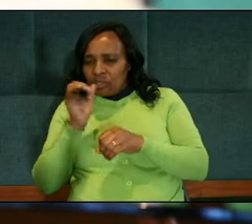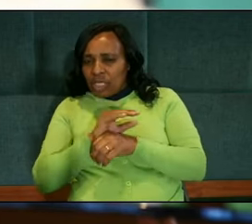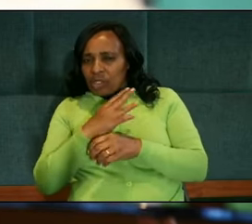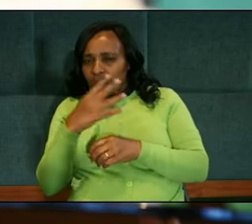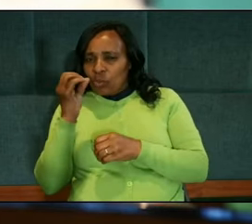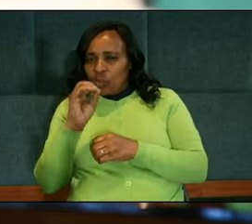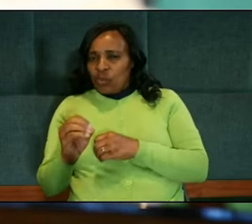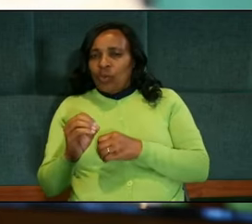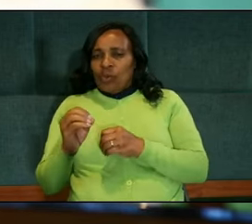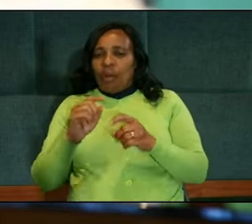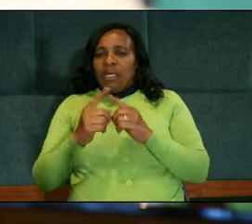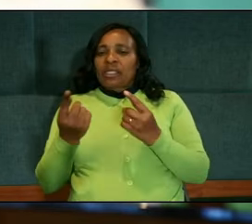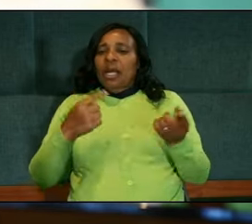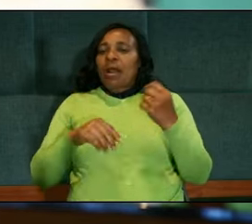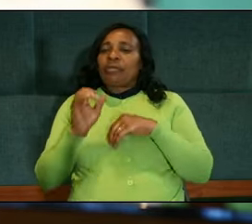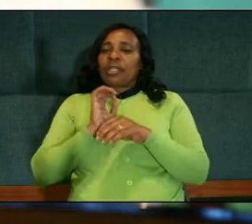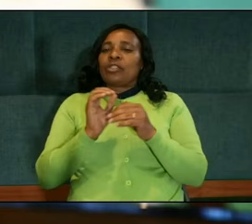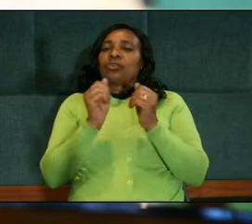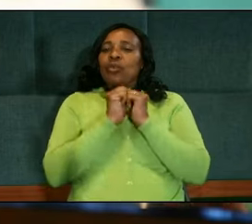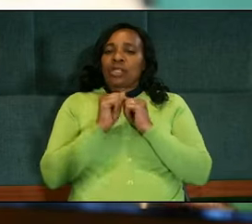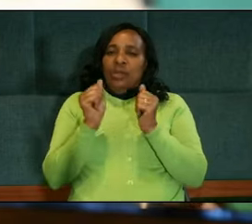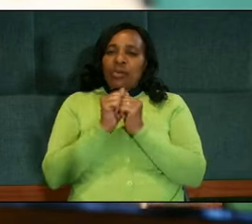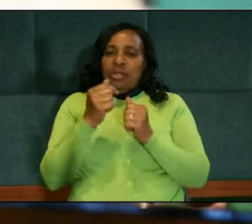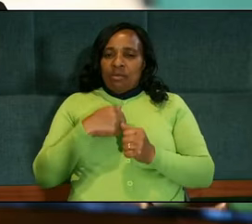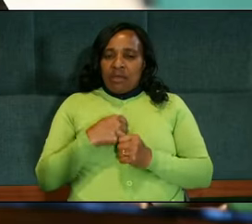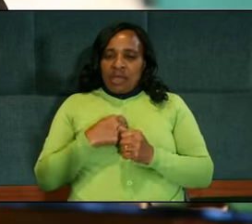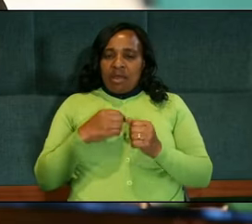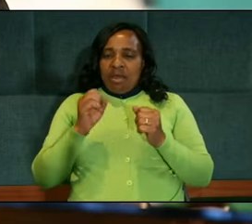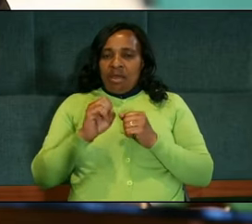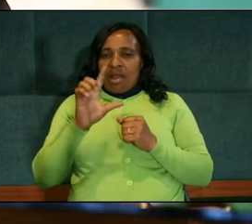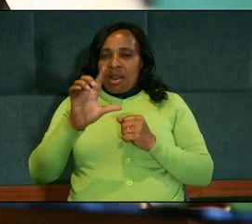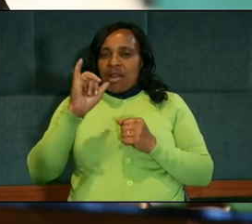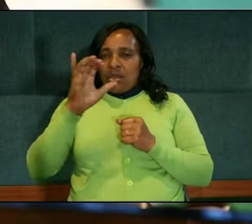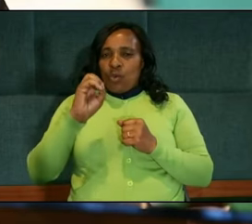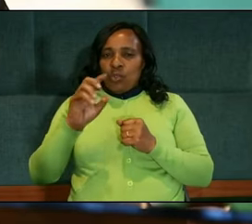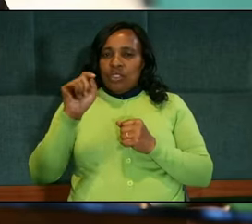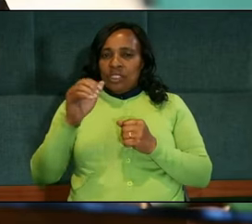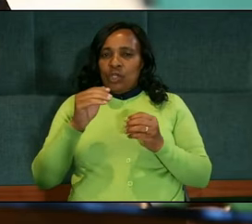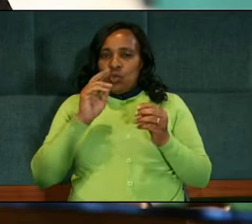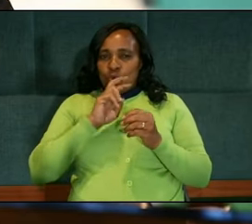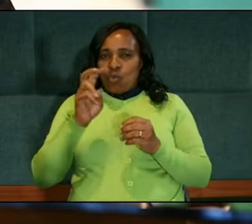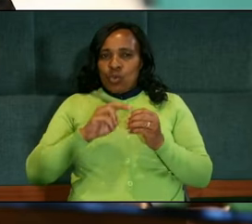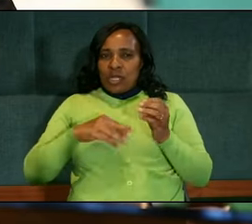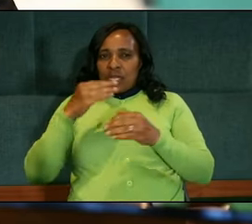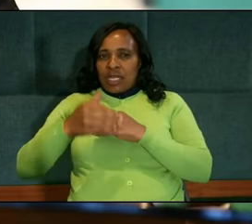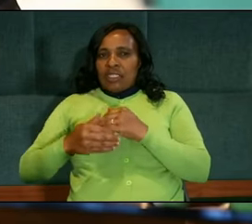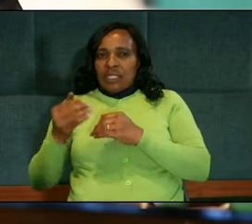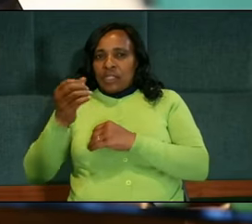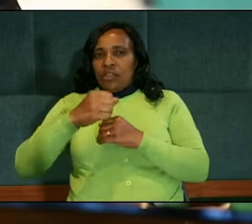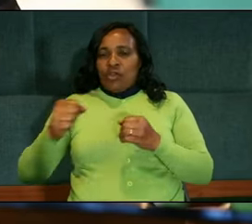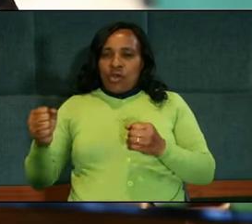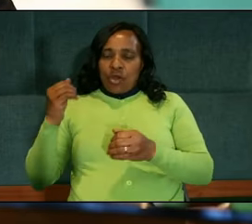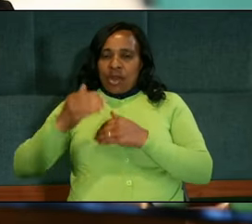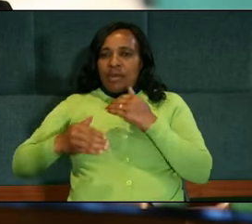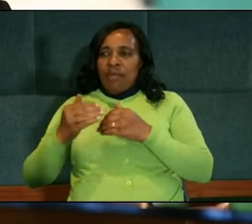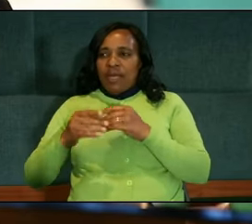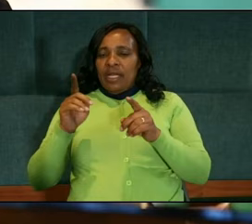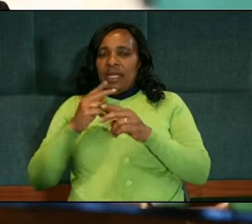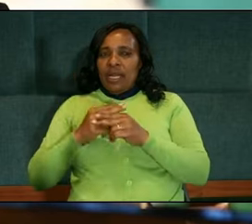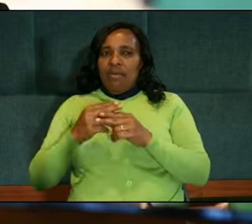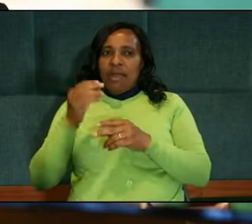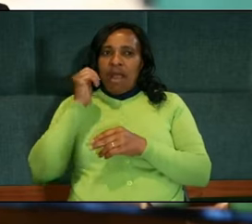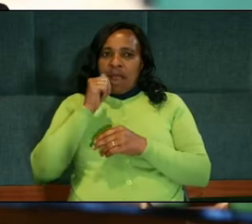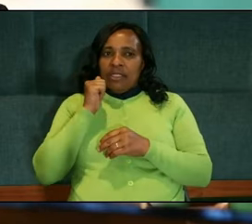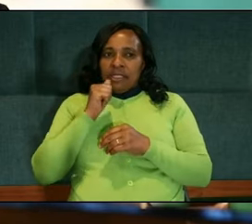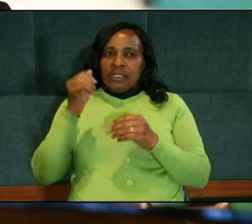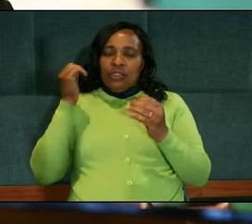she said. Come to church with me. Elliot looked at the next-door neighbor, whom he called Auntie. It was true,